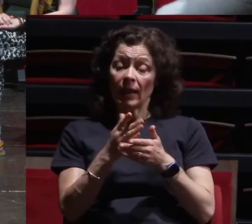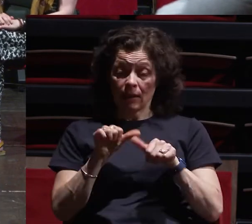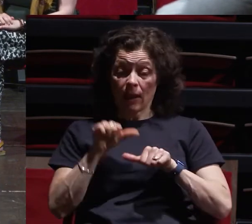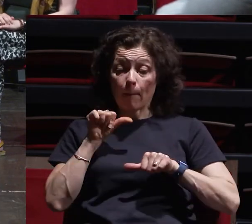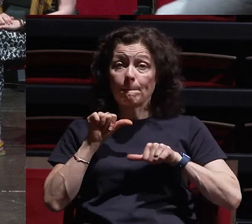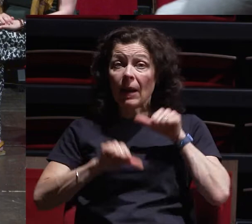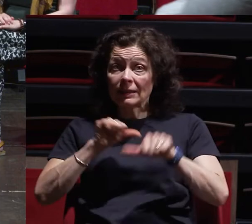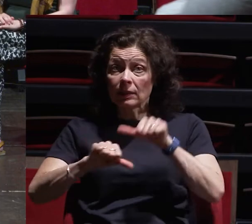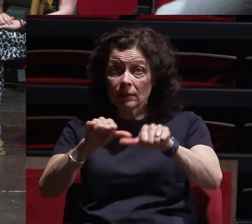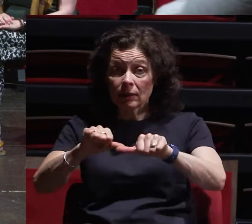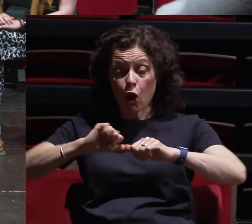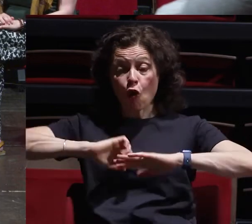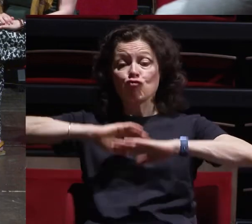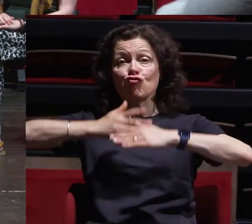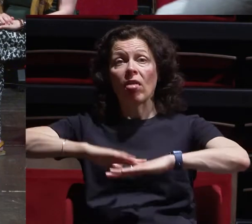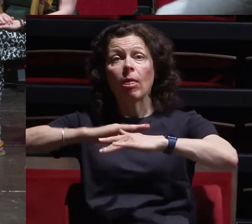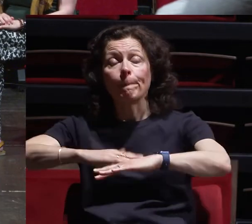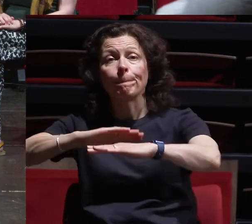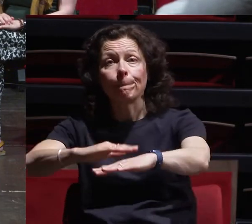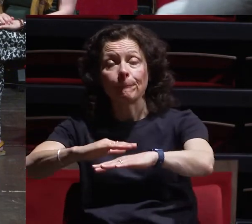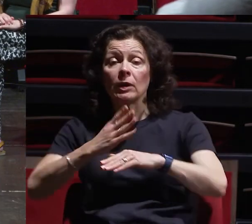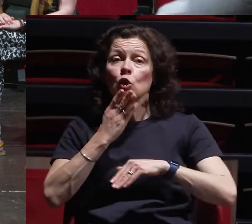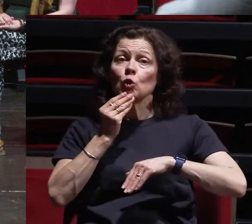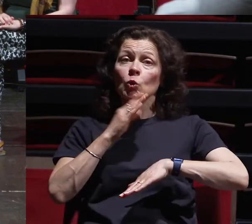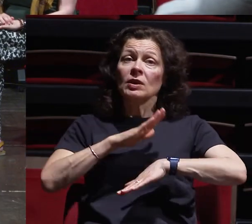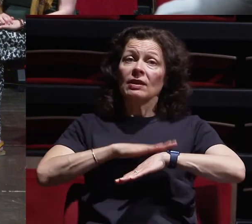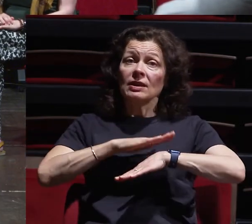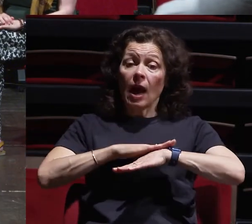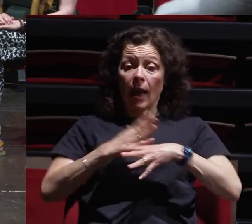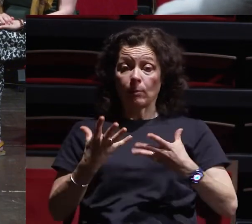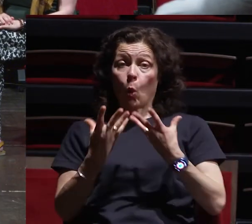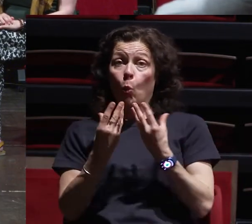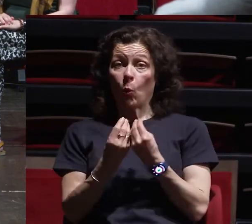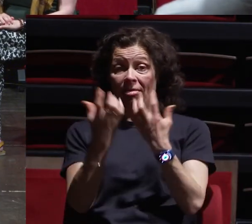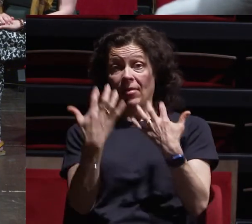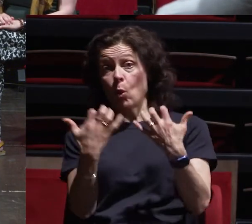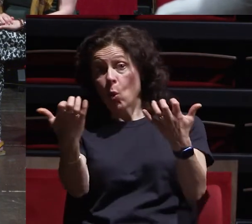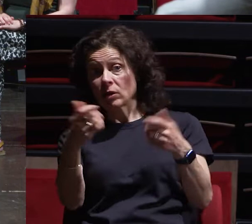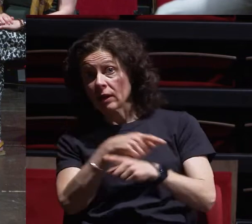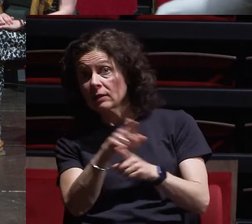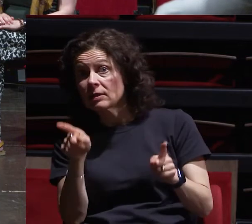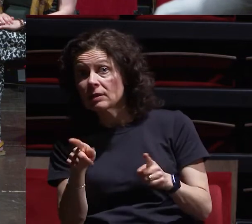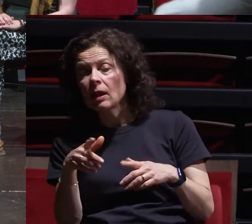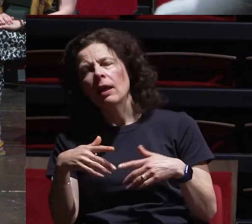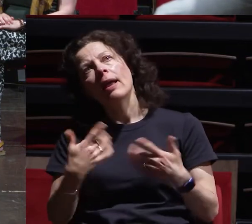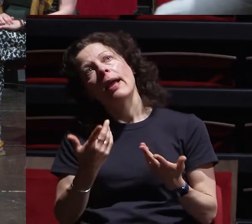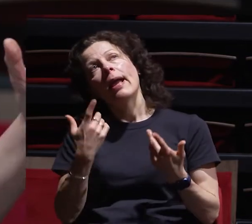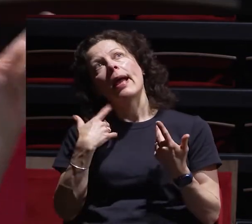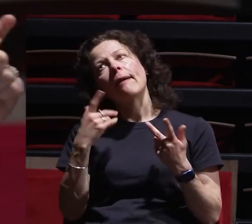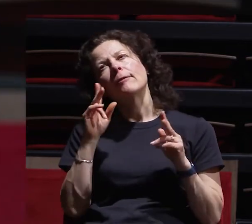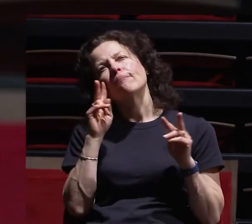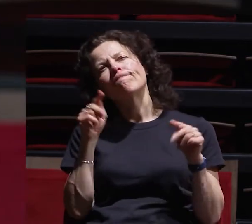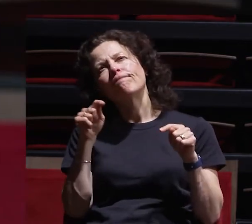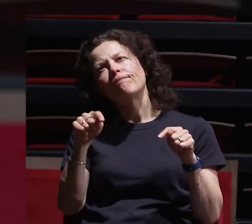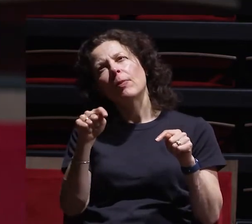pattern whereby you can see a rhythm in terms of how you use the time with your audience.